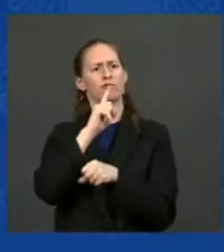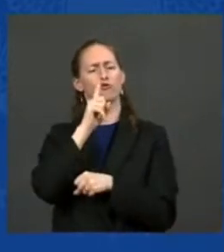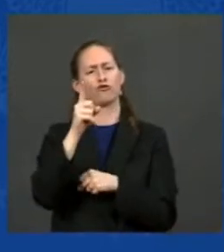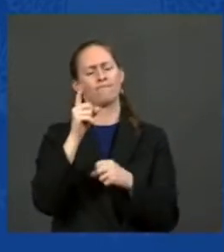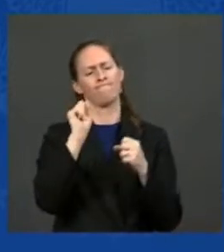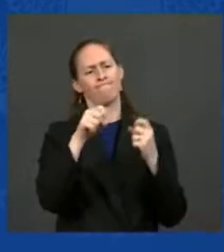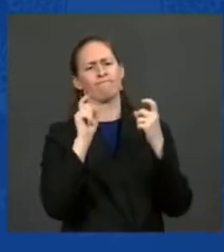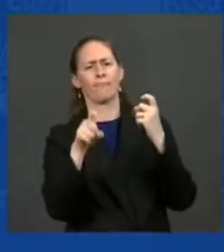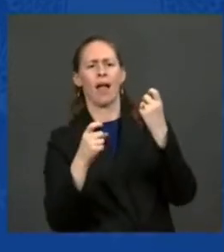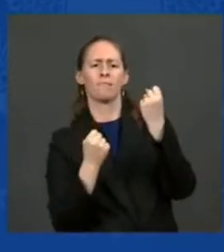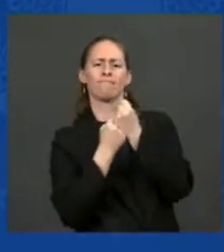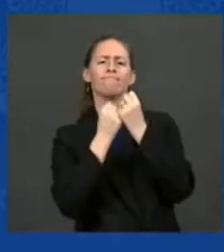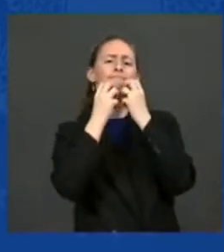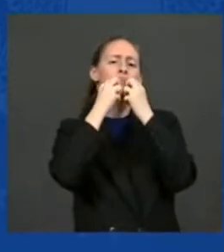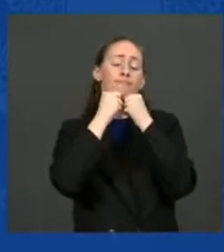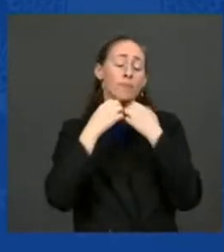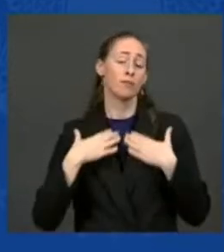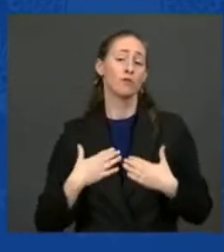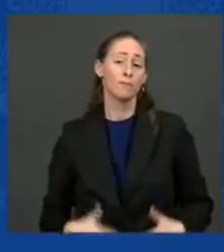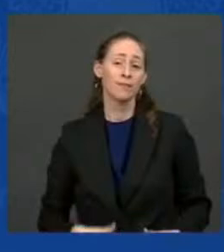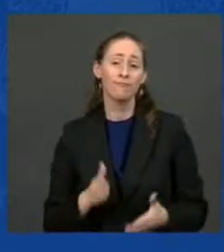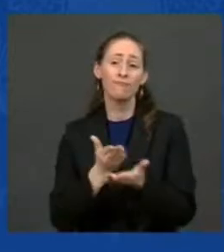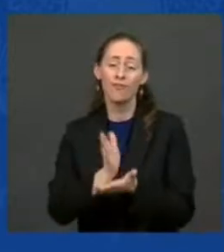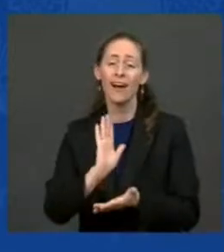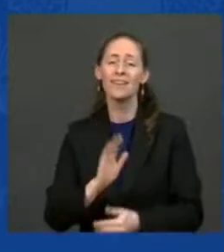very much, Gary, for all of that as well.